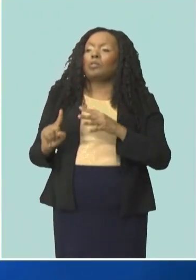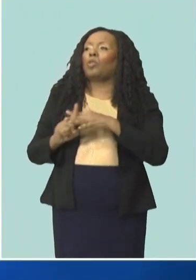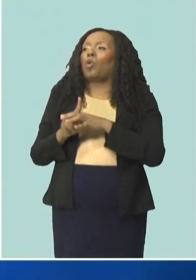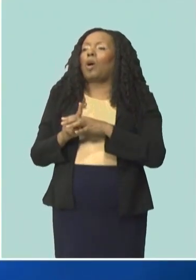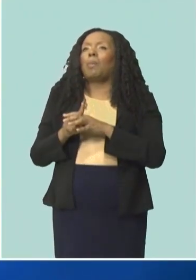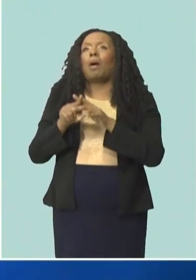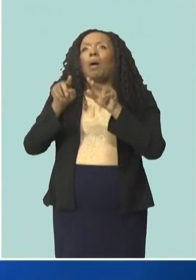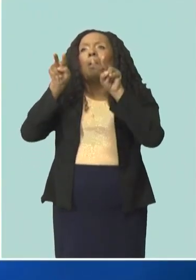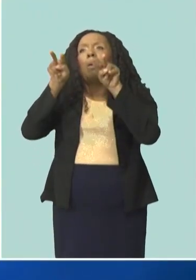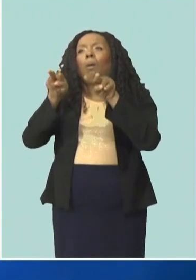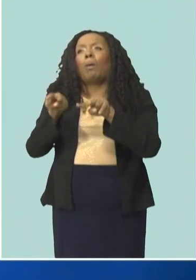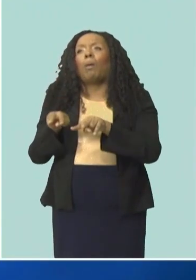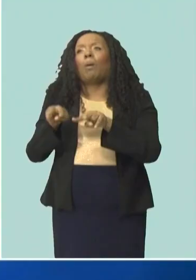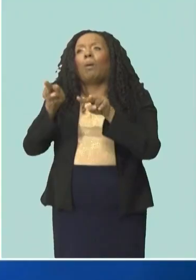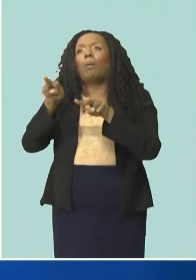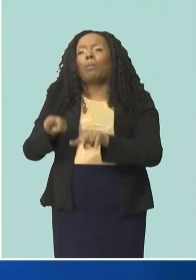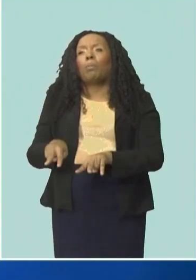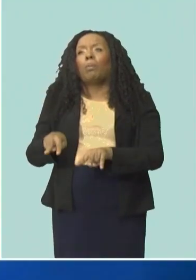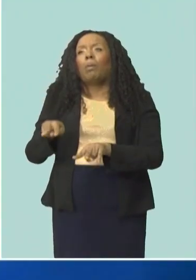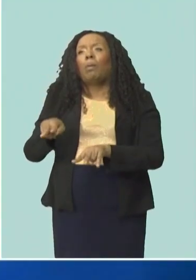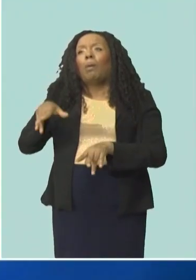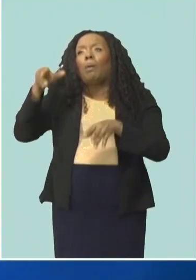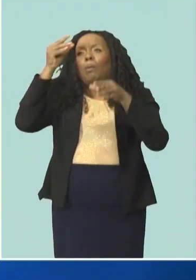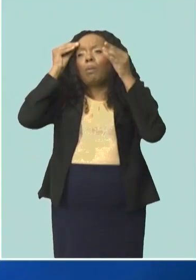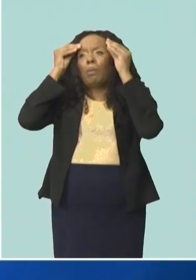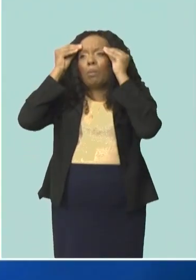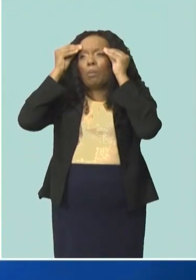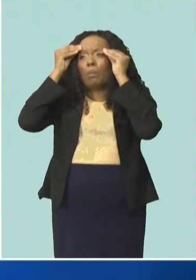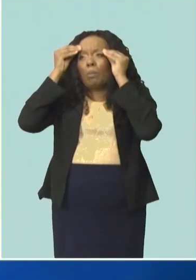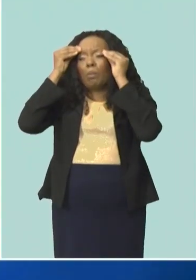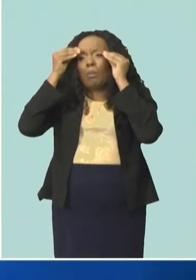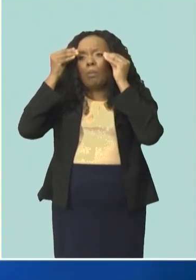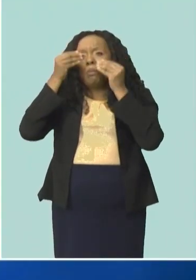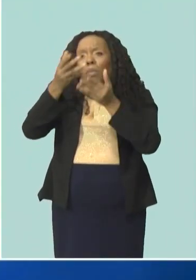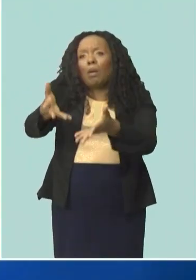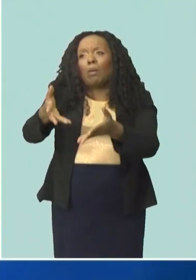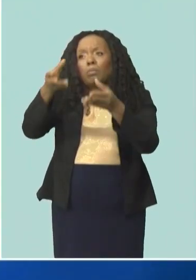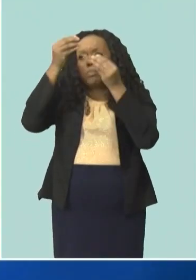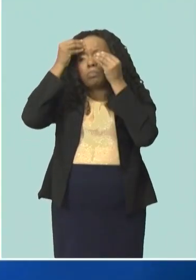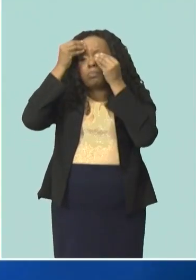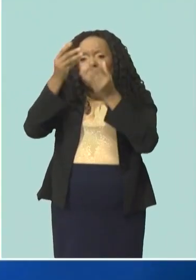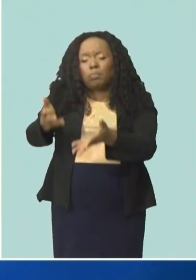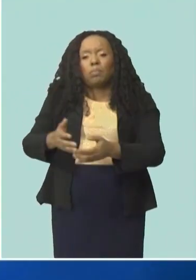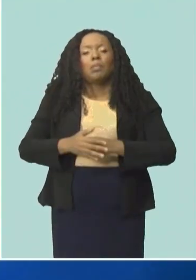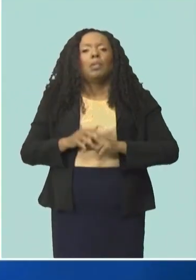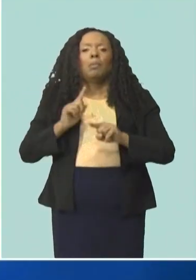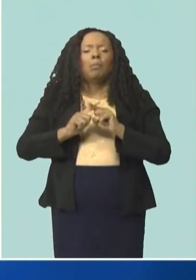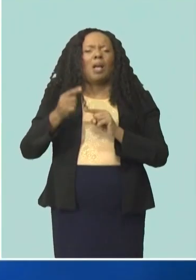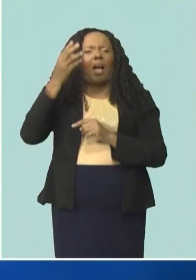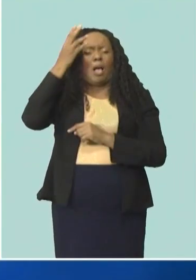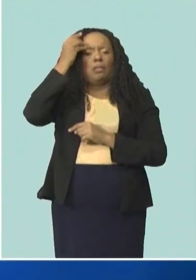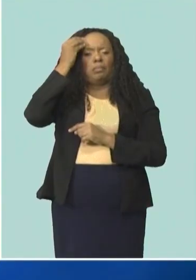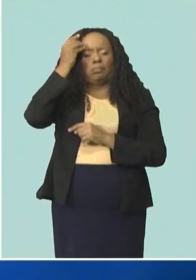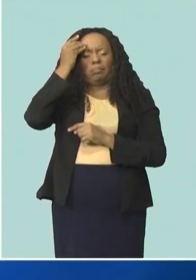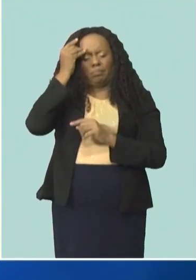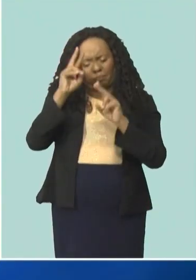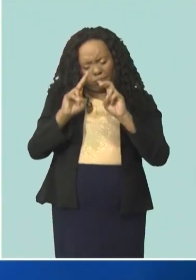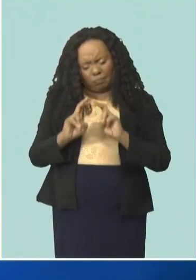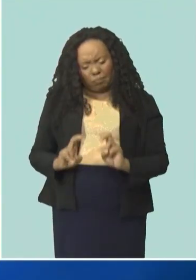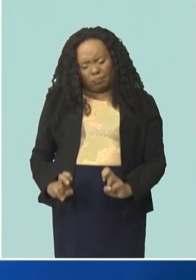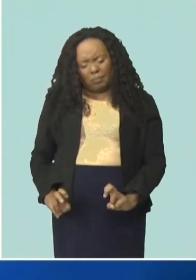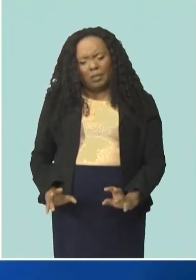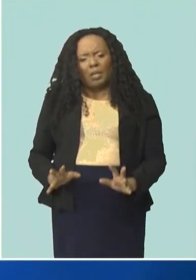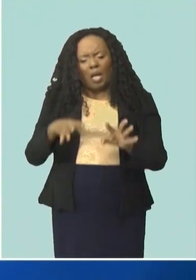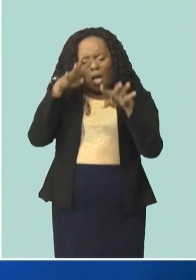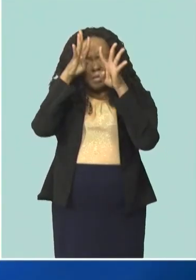information, but one where you learn to think critically, engage actively, define problems, and